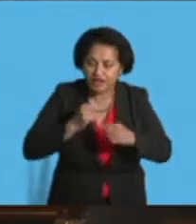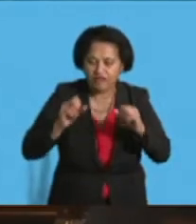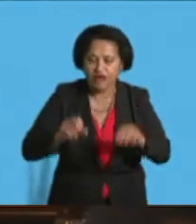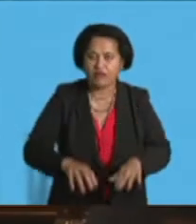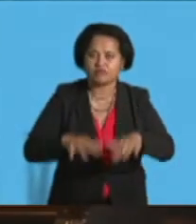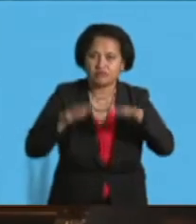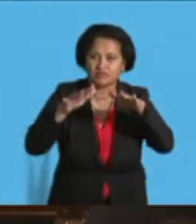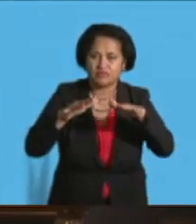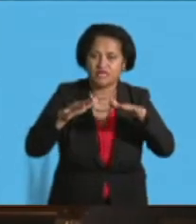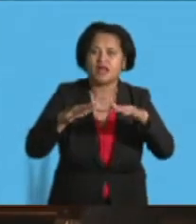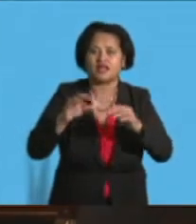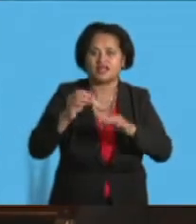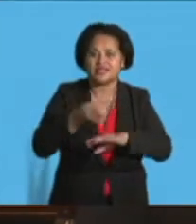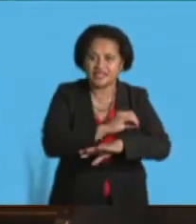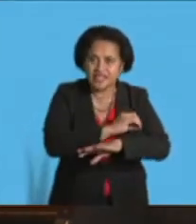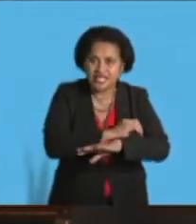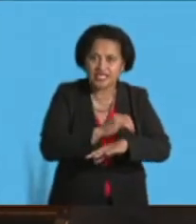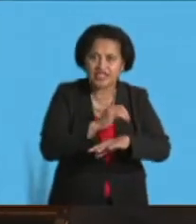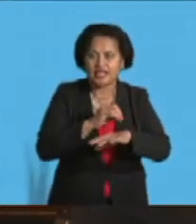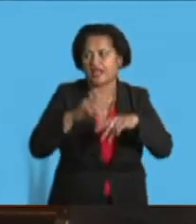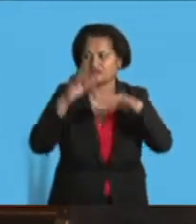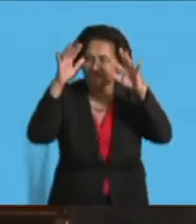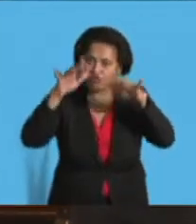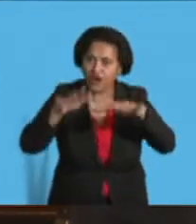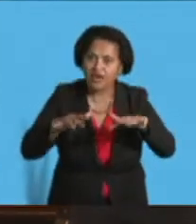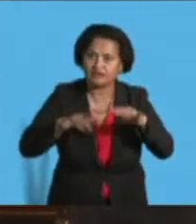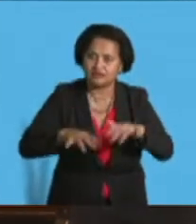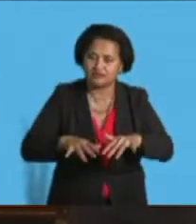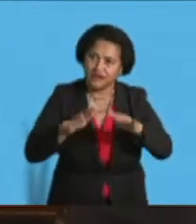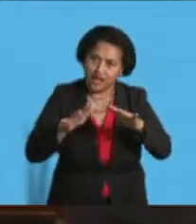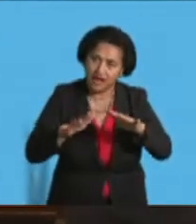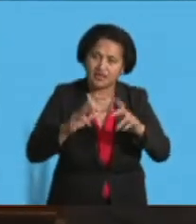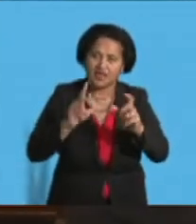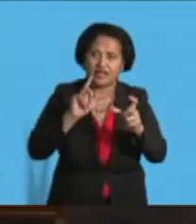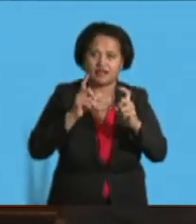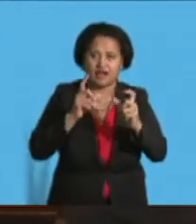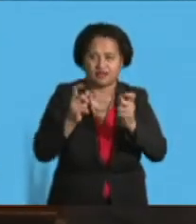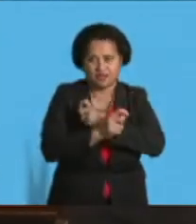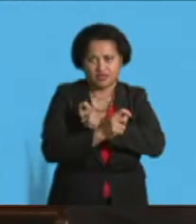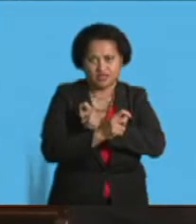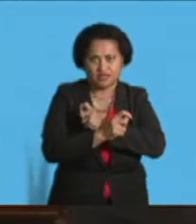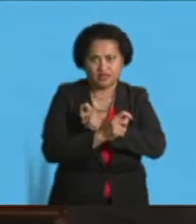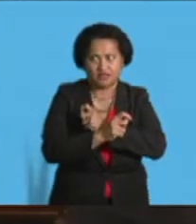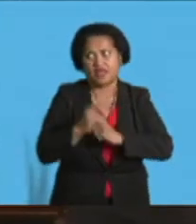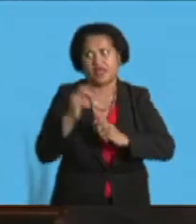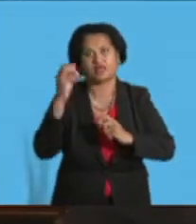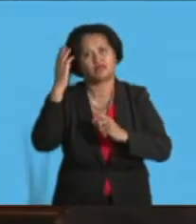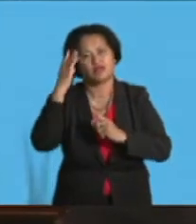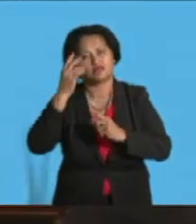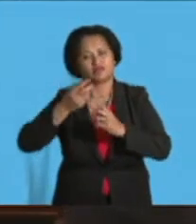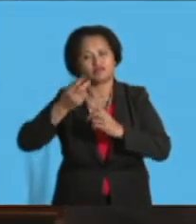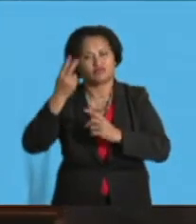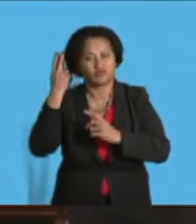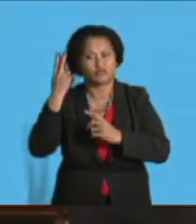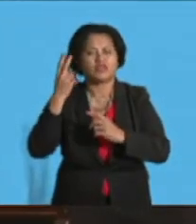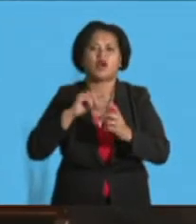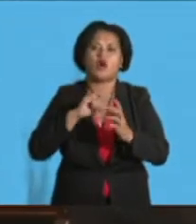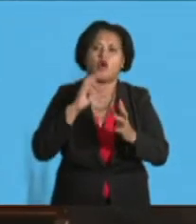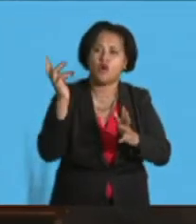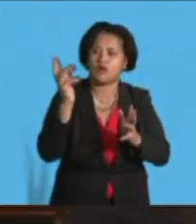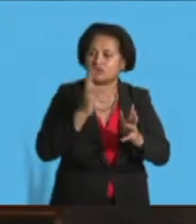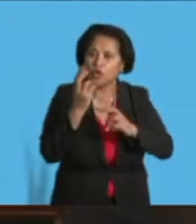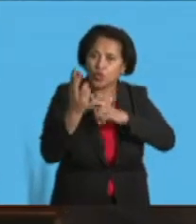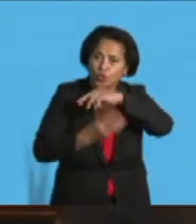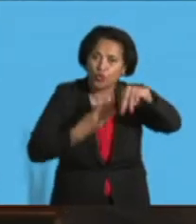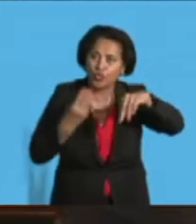and floods, thus calling for more resilience-building works. Madam Speaker, memories of the devastation caused by Cyclone Winston